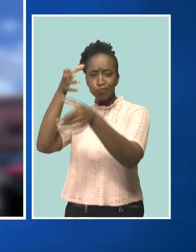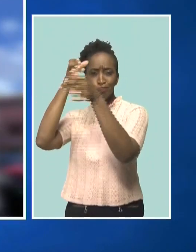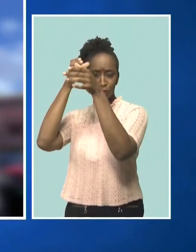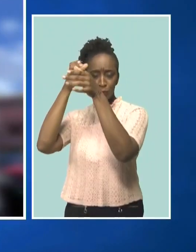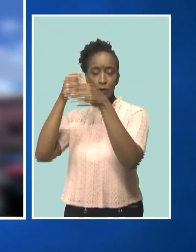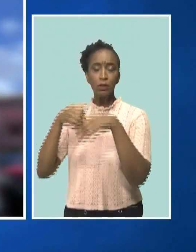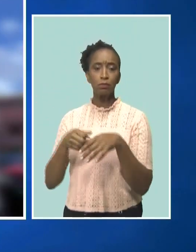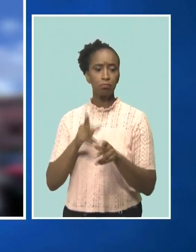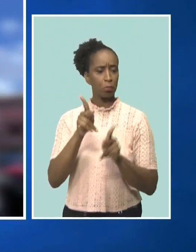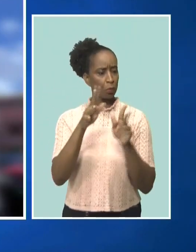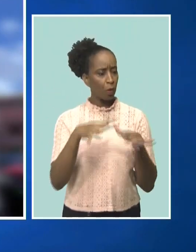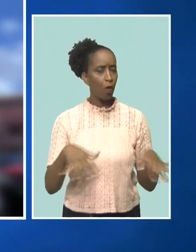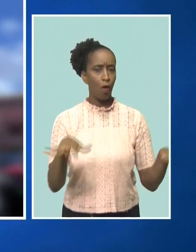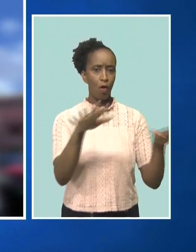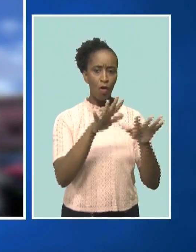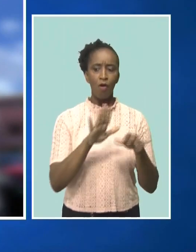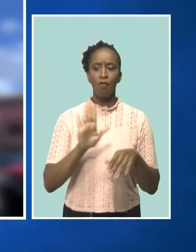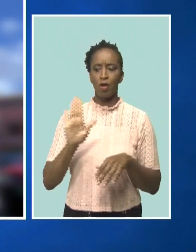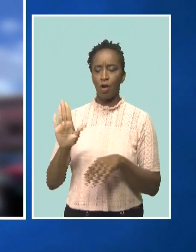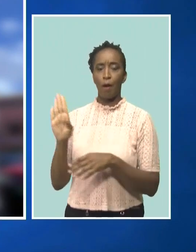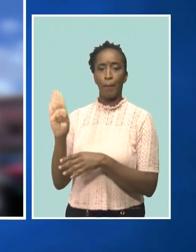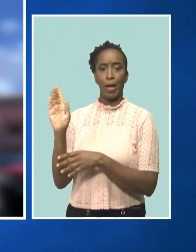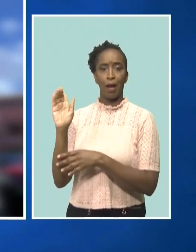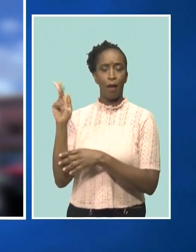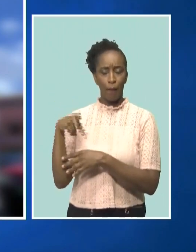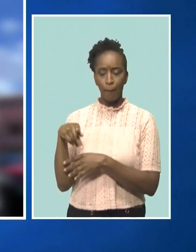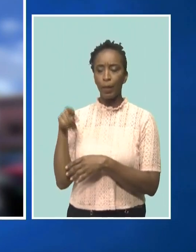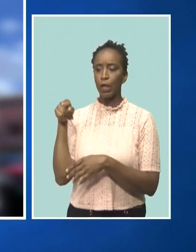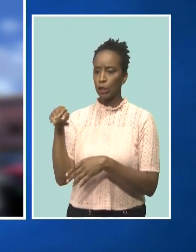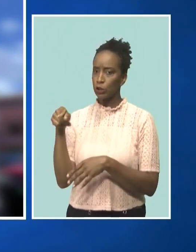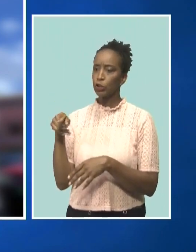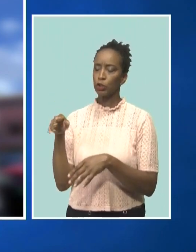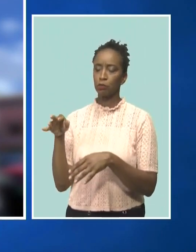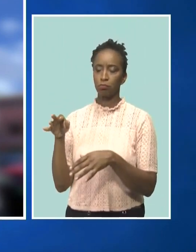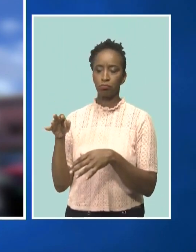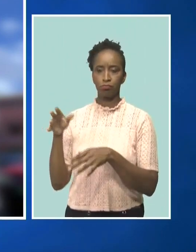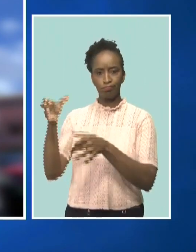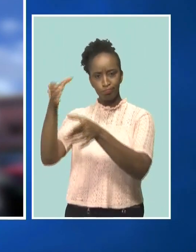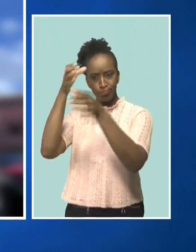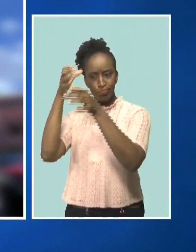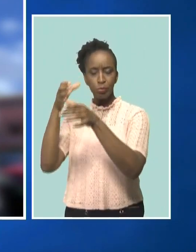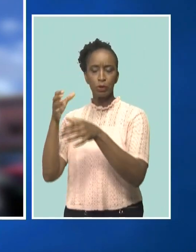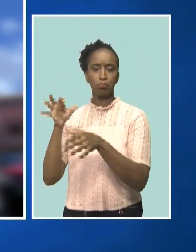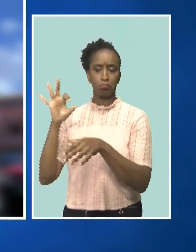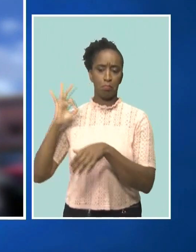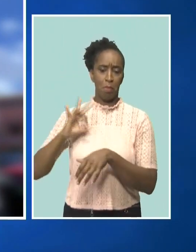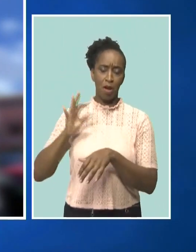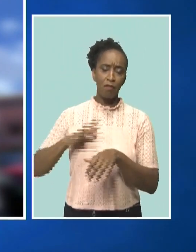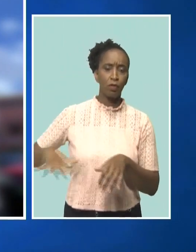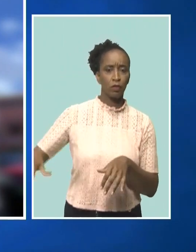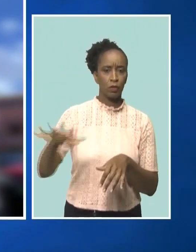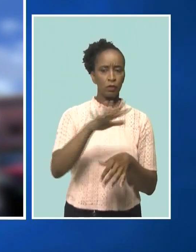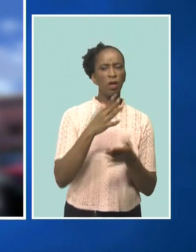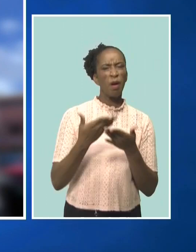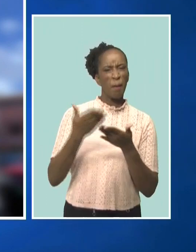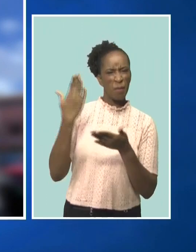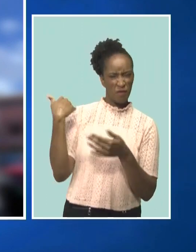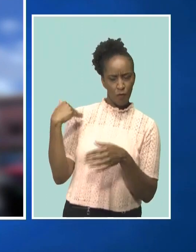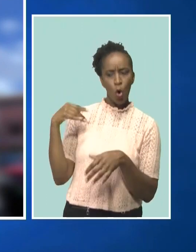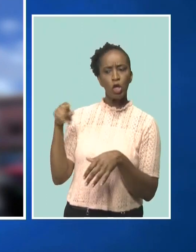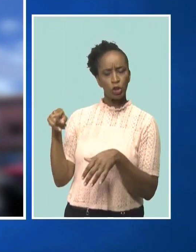benefited from. This is not the first time she has opted out of cabinet. It's the second time, and I suspect that her path back